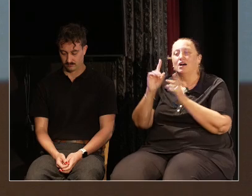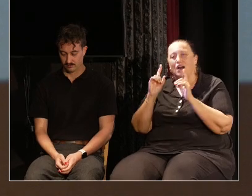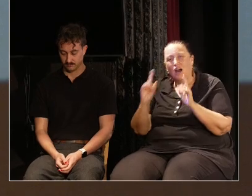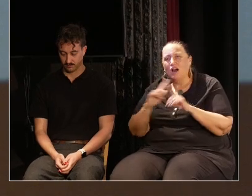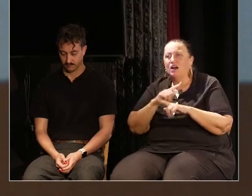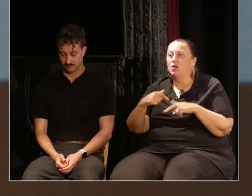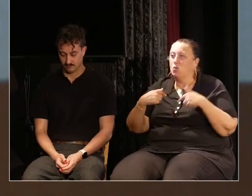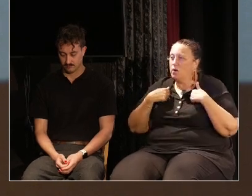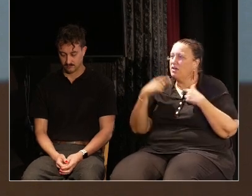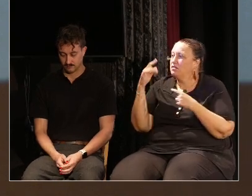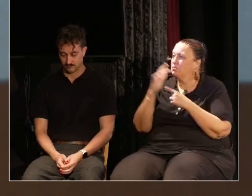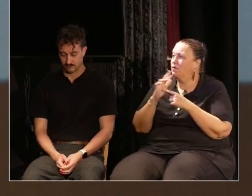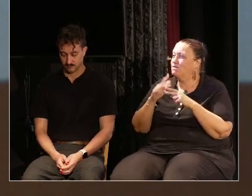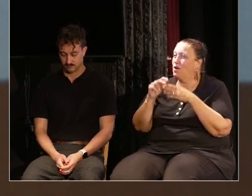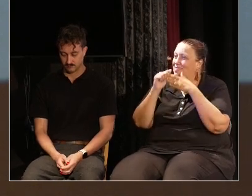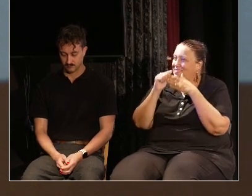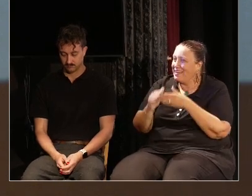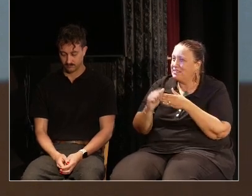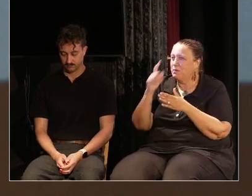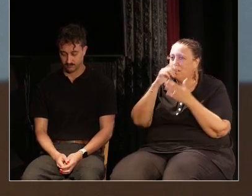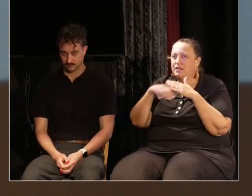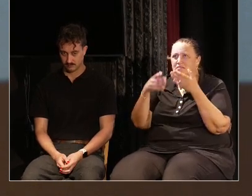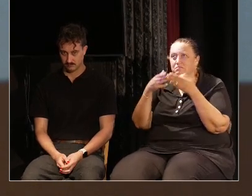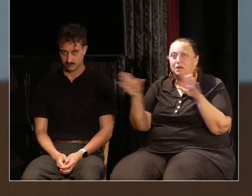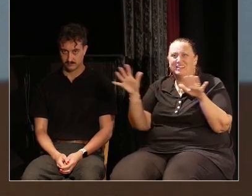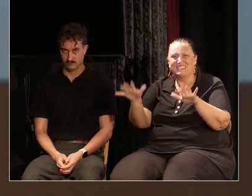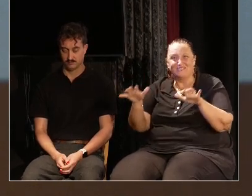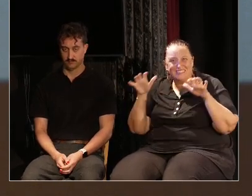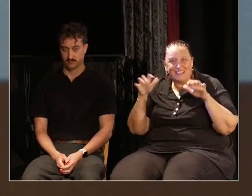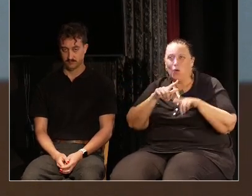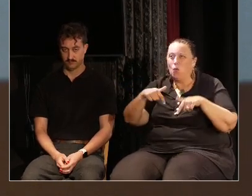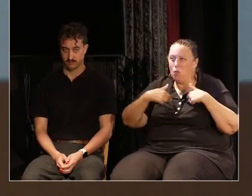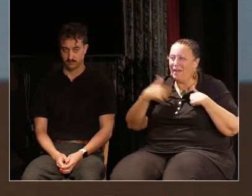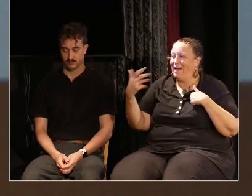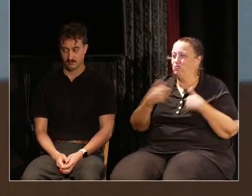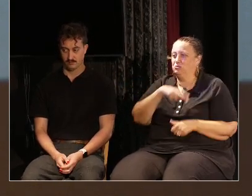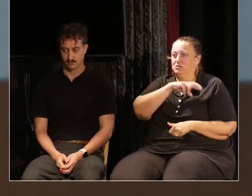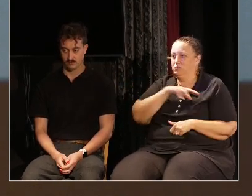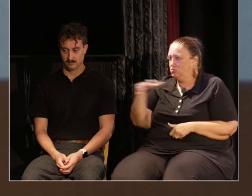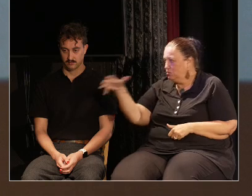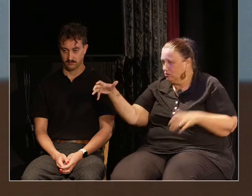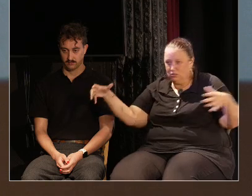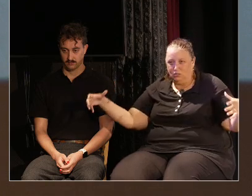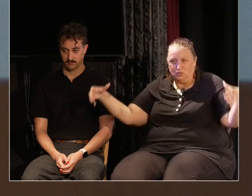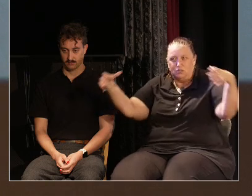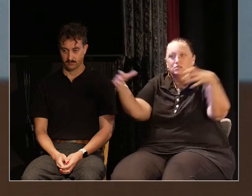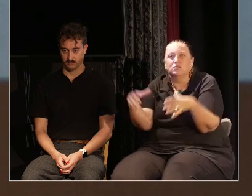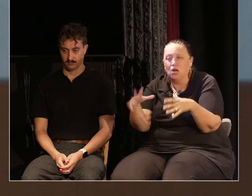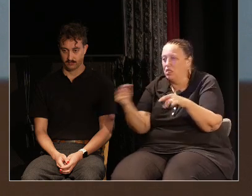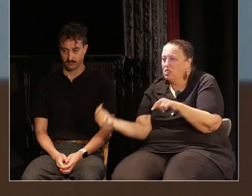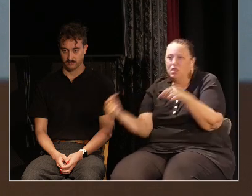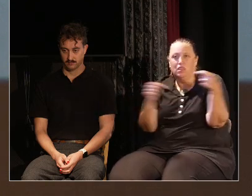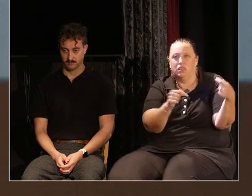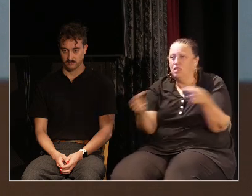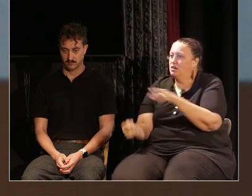as leaders and people in the public sphere, I think we have a responsibility to try and bring people together and make sure that we're not pitting communities against one